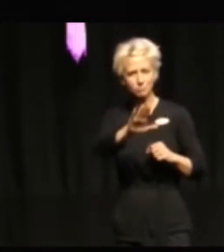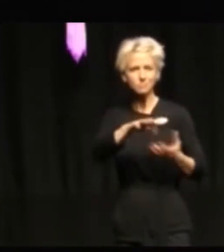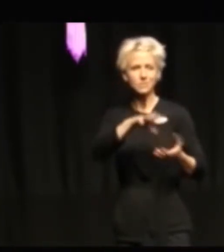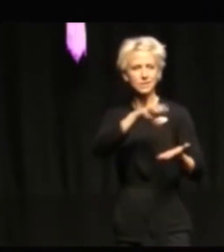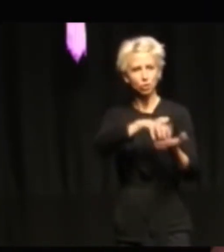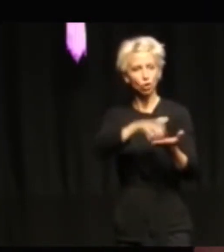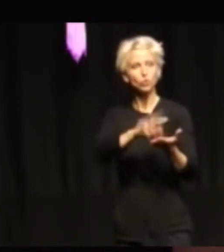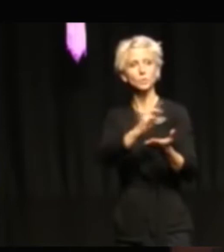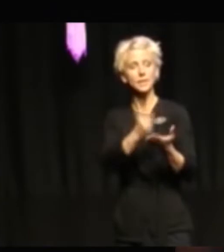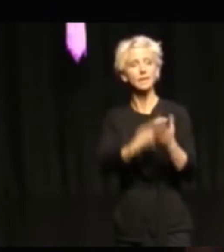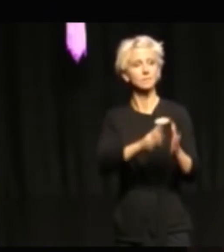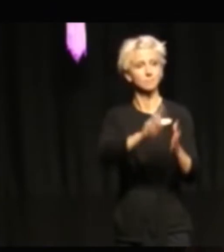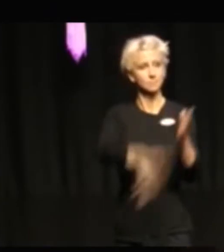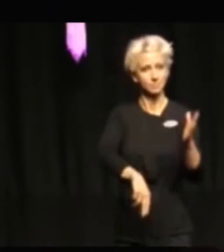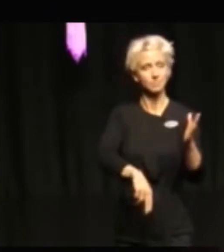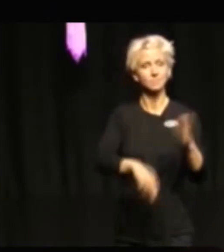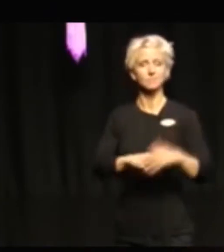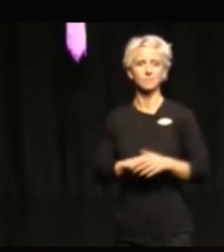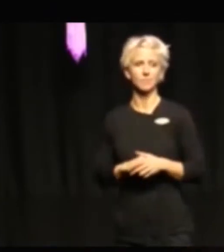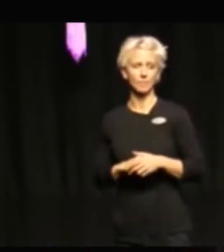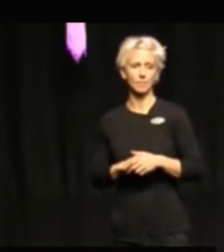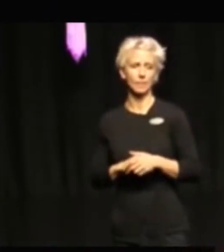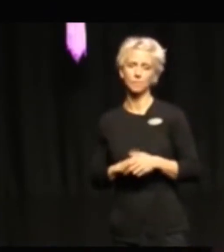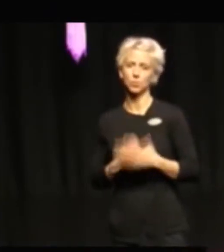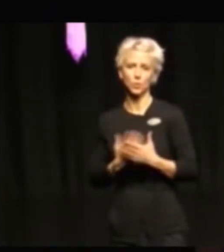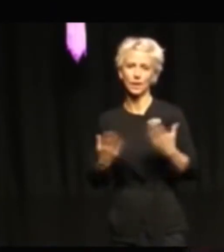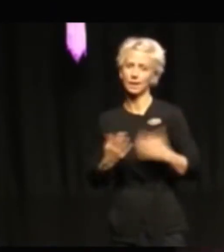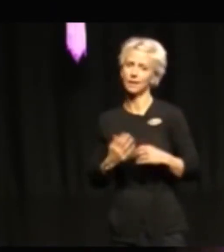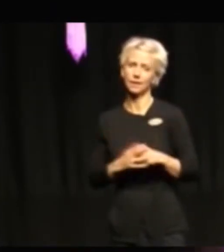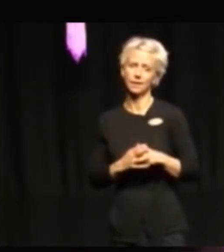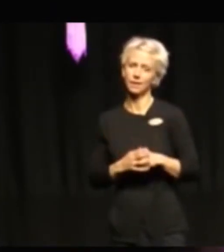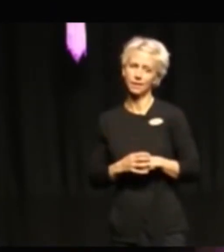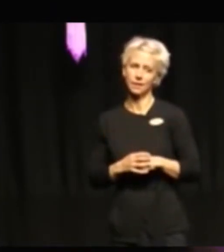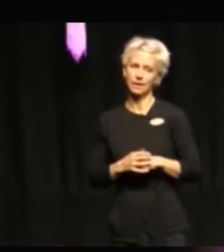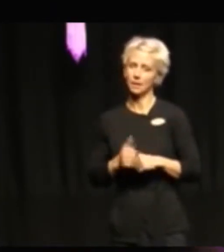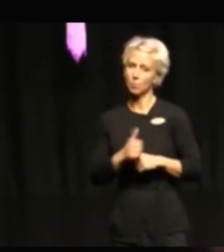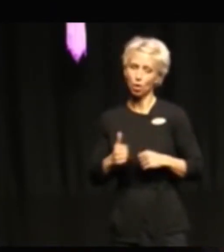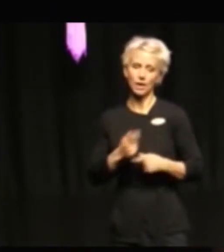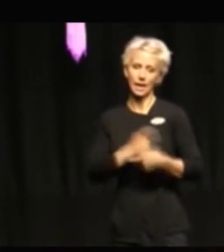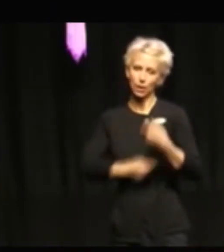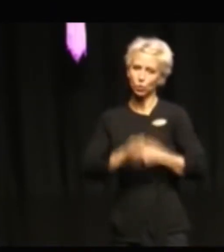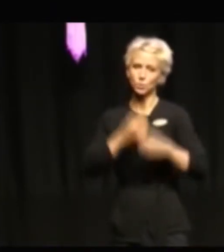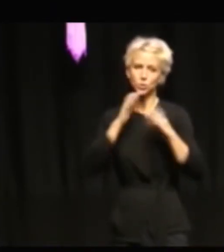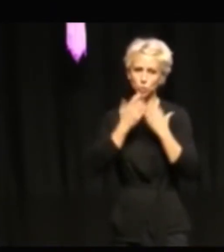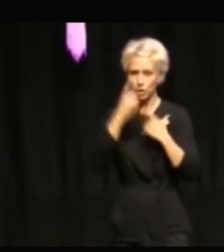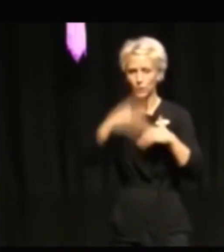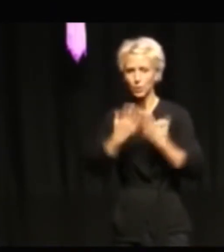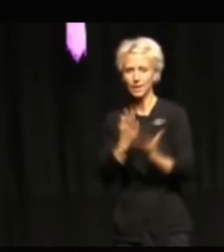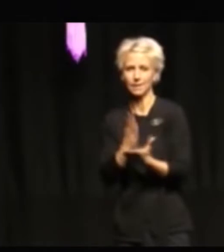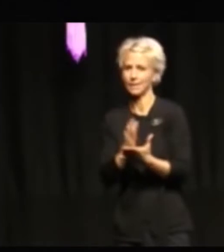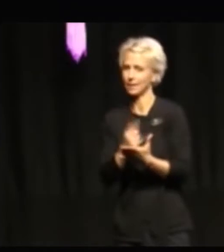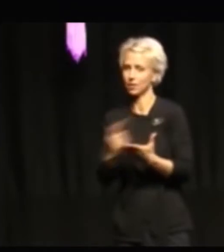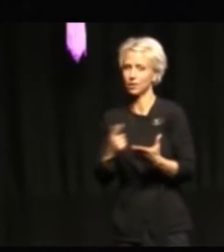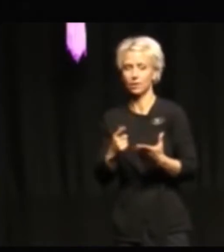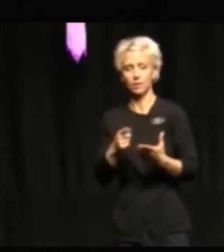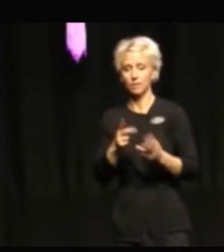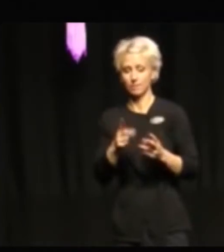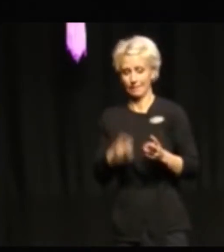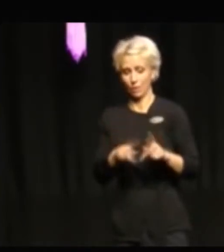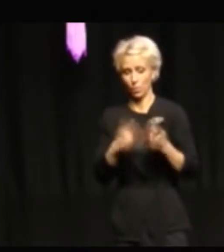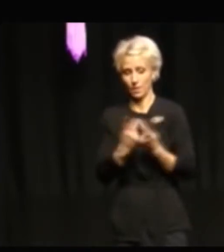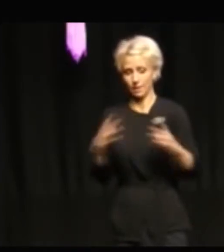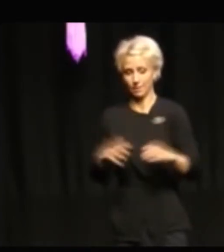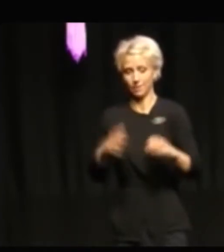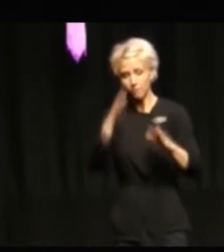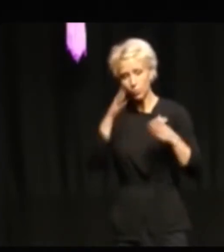sign the covenants, not only in the Covenant for Economic, Social and Cultural Rights, but also other rights, how they